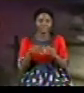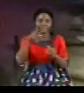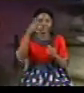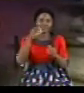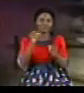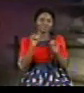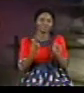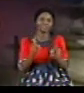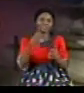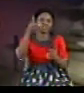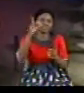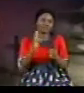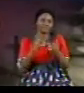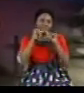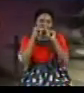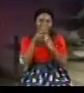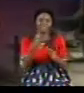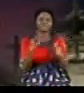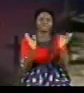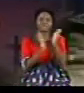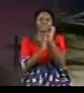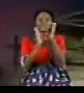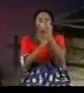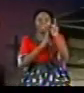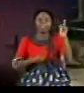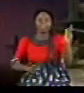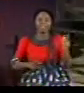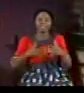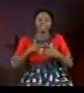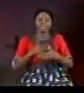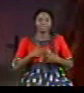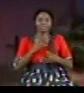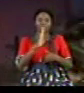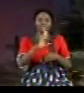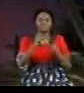you. Enjoy your blessing.